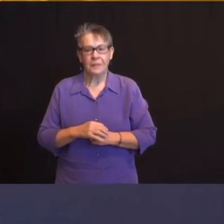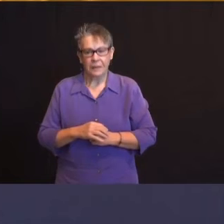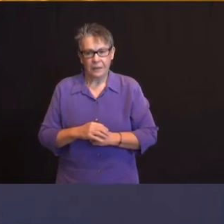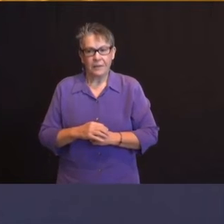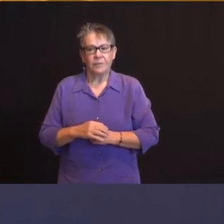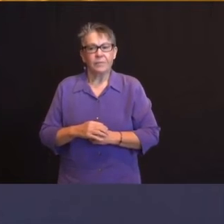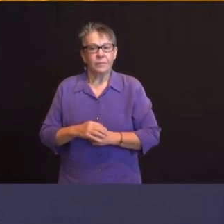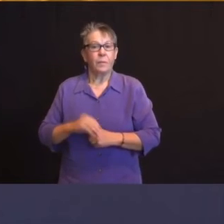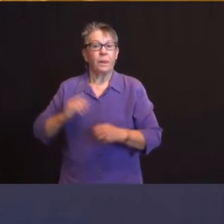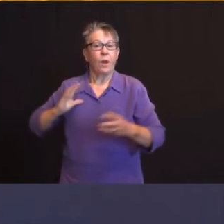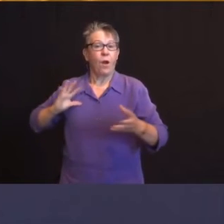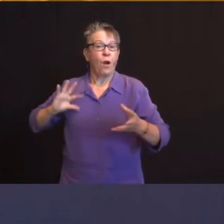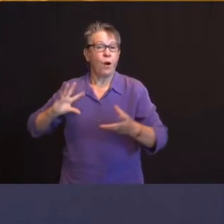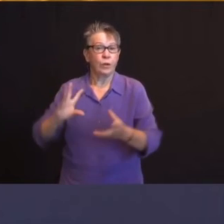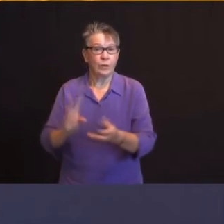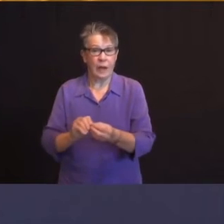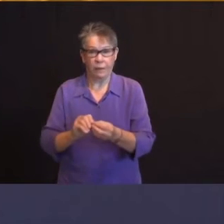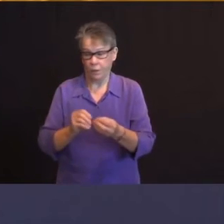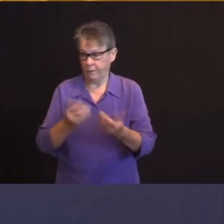certified,